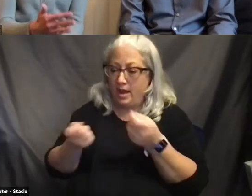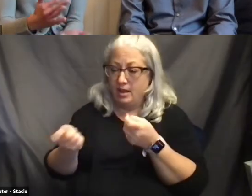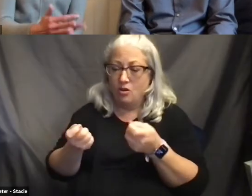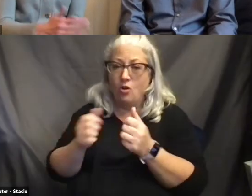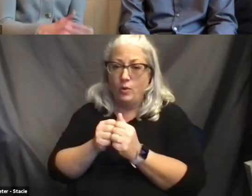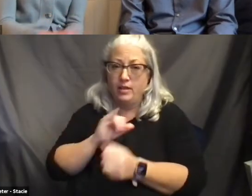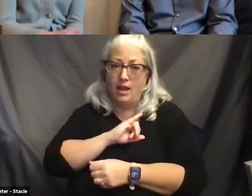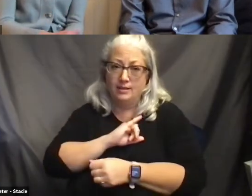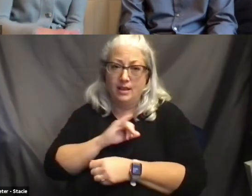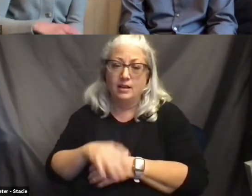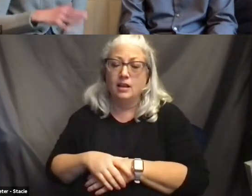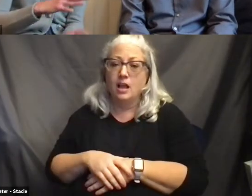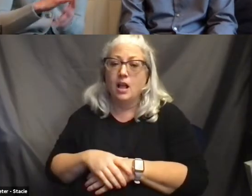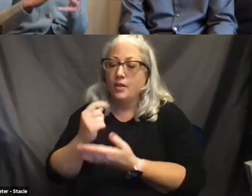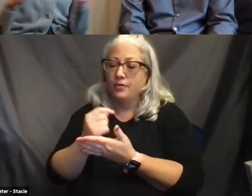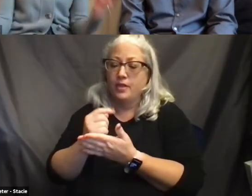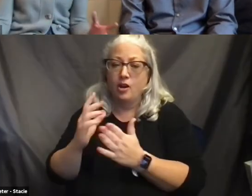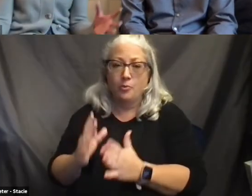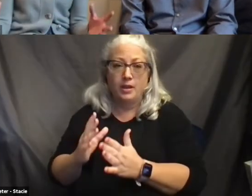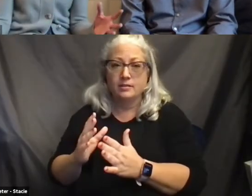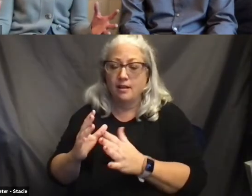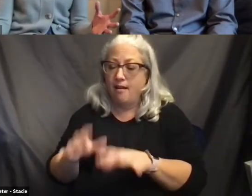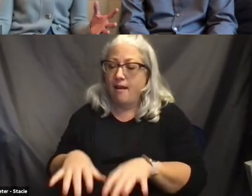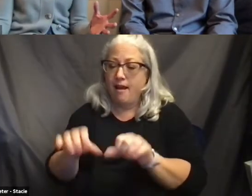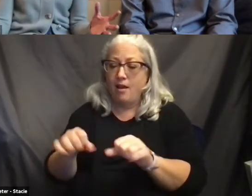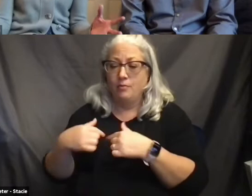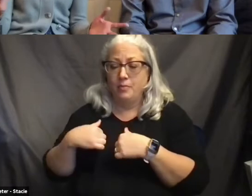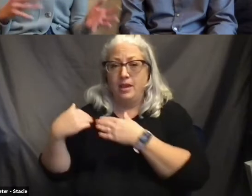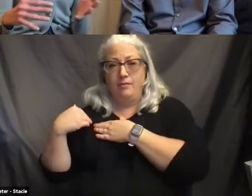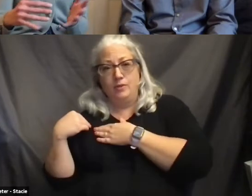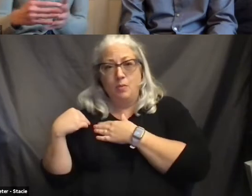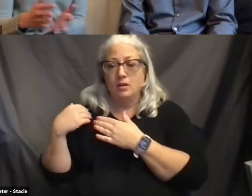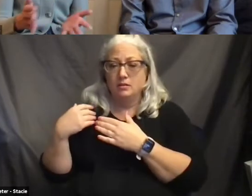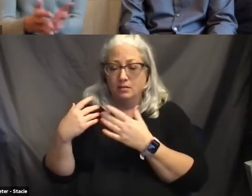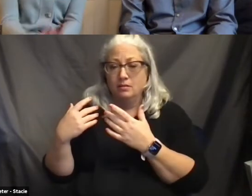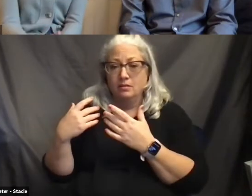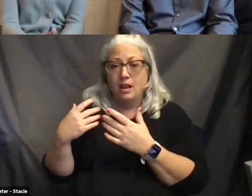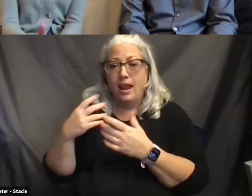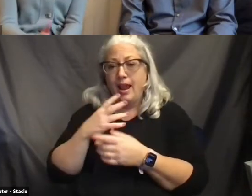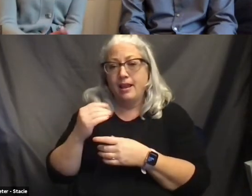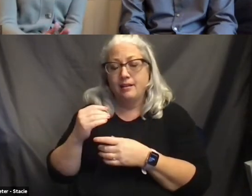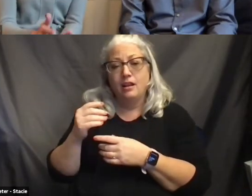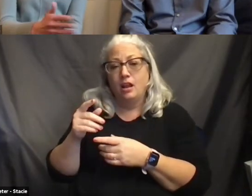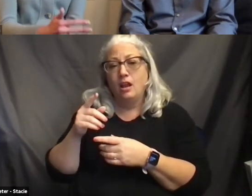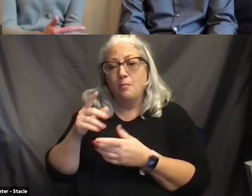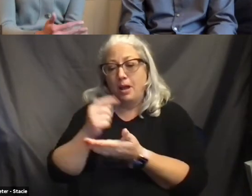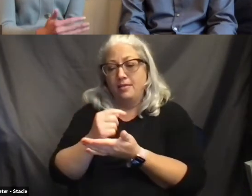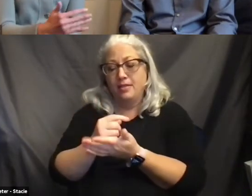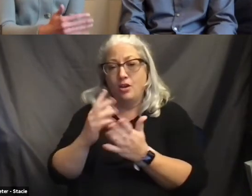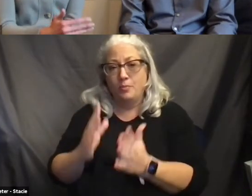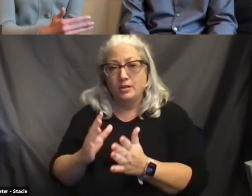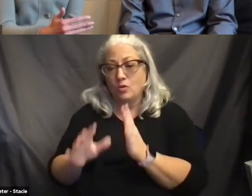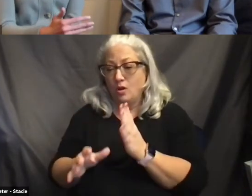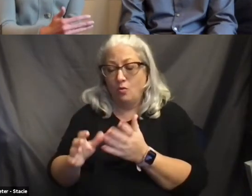I talked to helped hold me accountable, and the myriad of appointments we had. And she actually was instrumental in helping us find